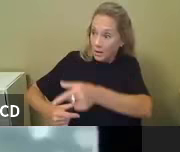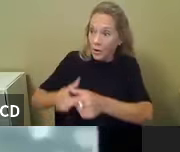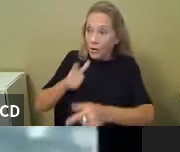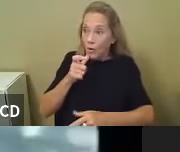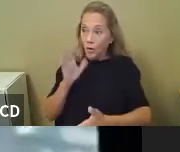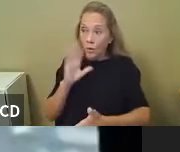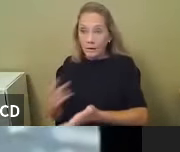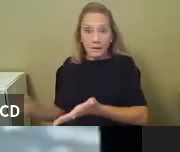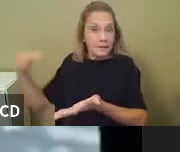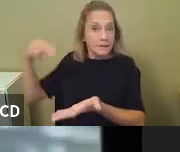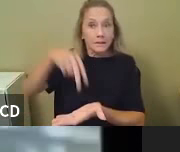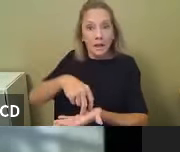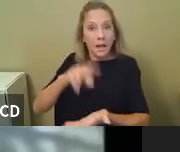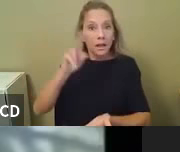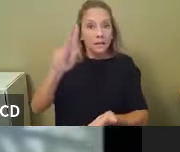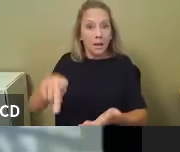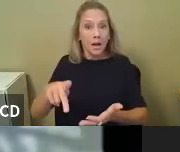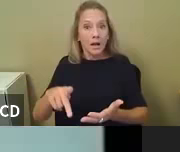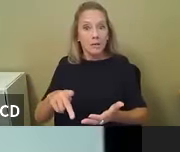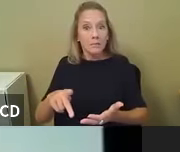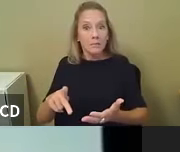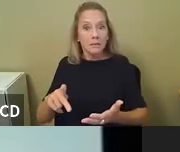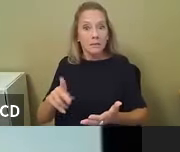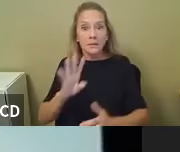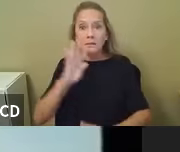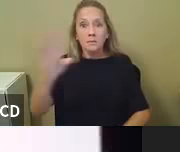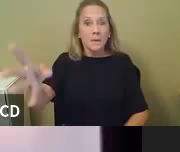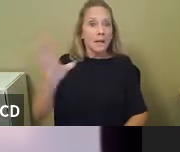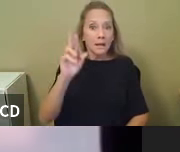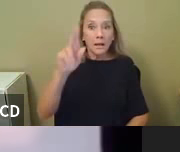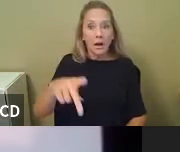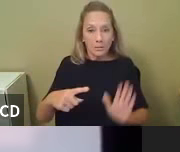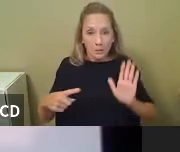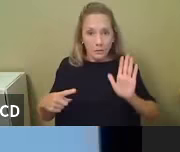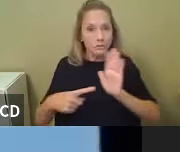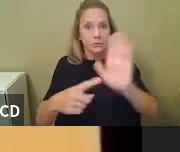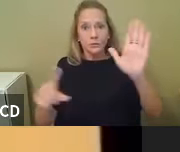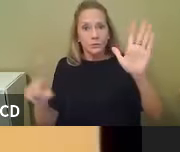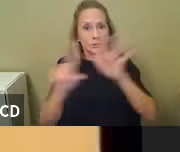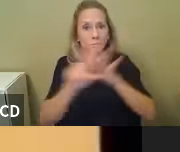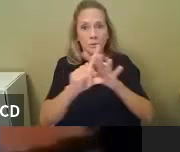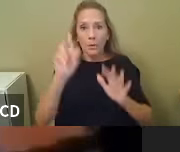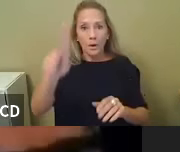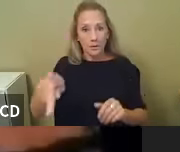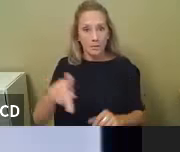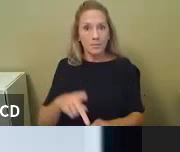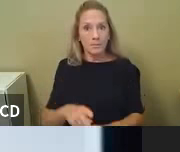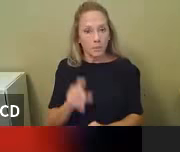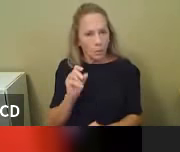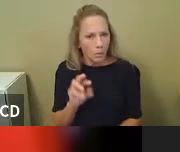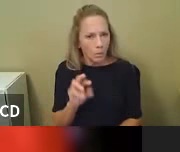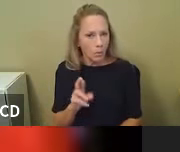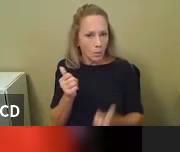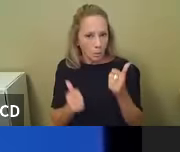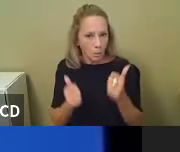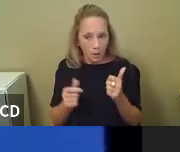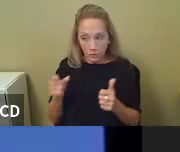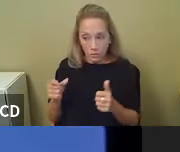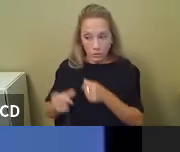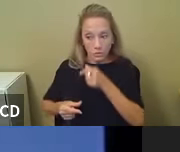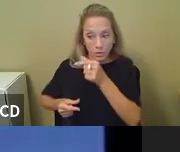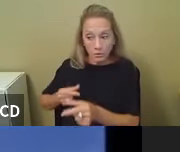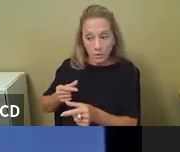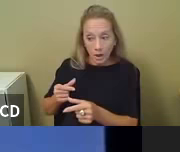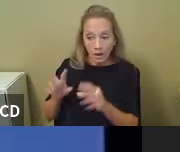the generation that joins up, that speaks up, that shows up? Or will it be the generation